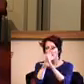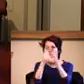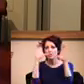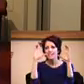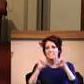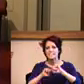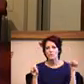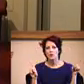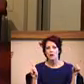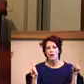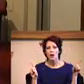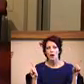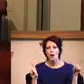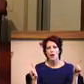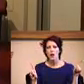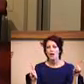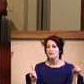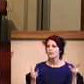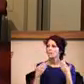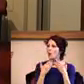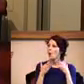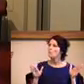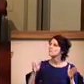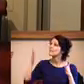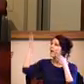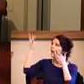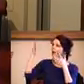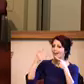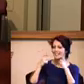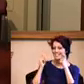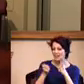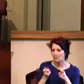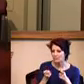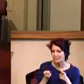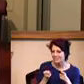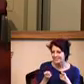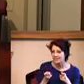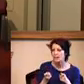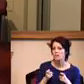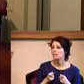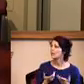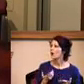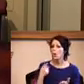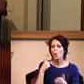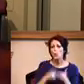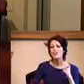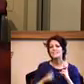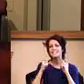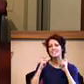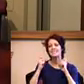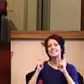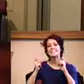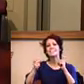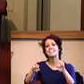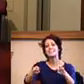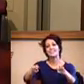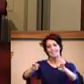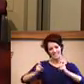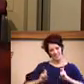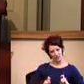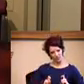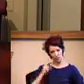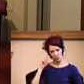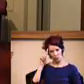and to be open to what was the gift that was given to him friends what's the gift given to us what is